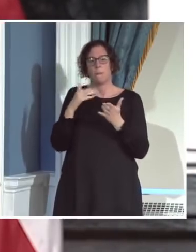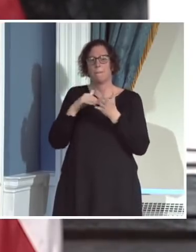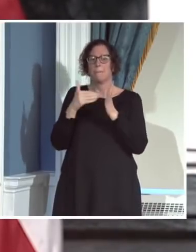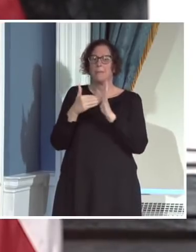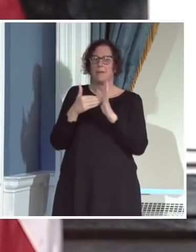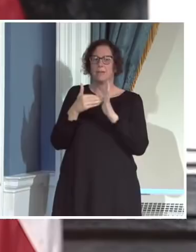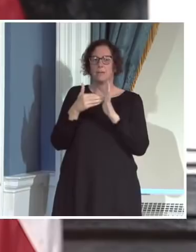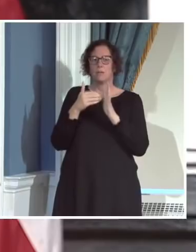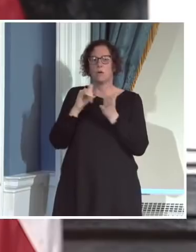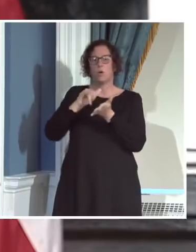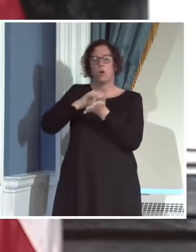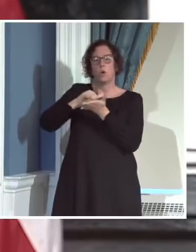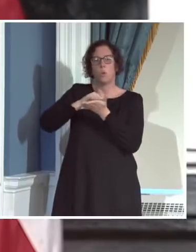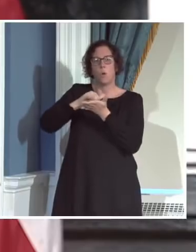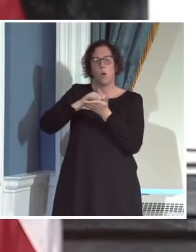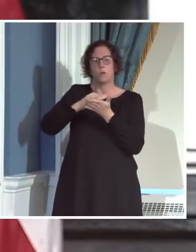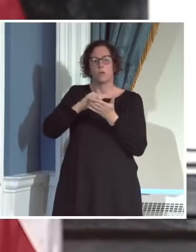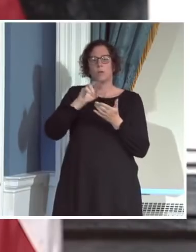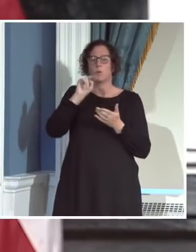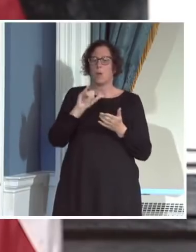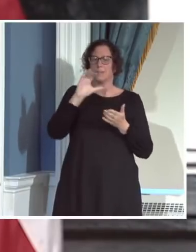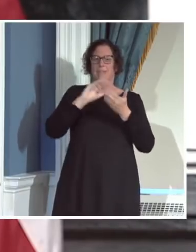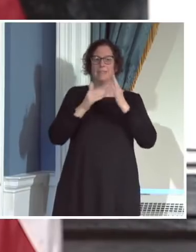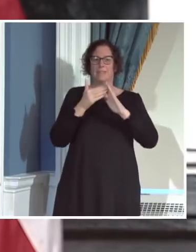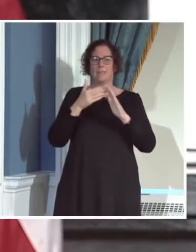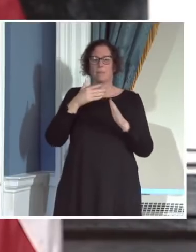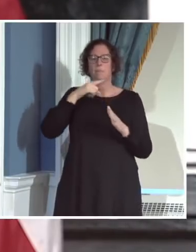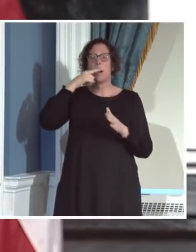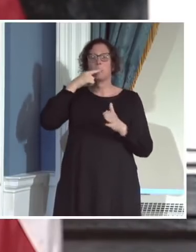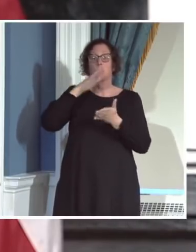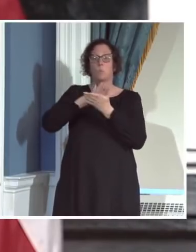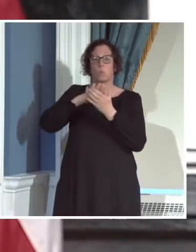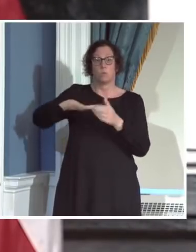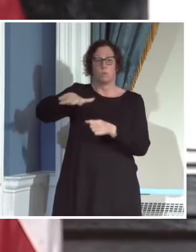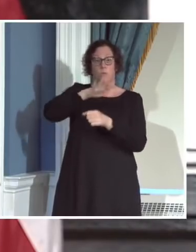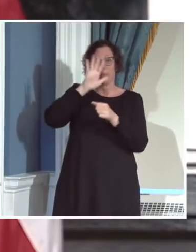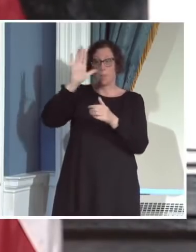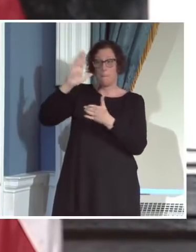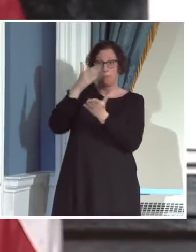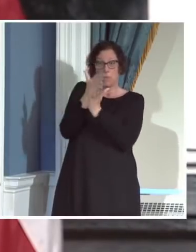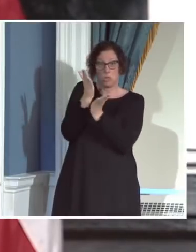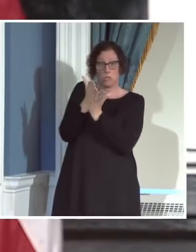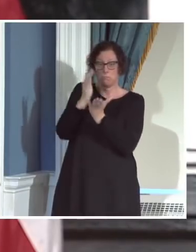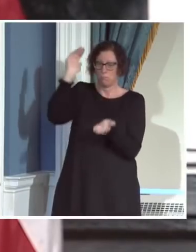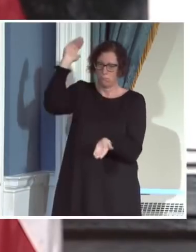schools, and I was very worried about that, and Chancellor Carranza was as well.